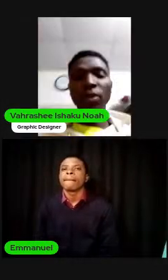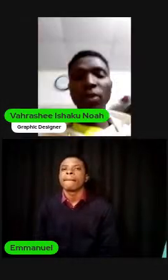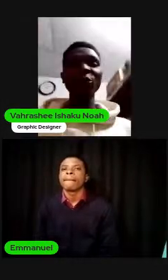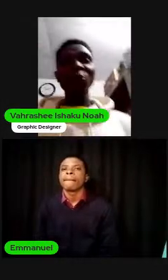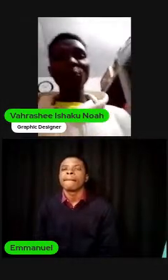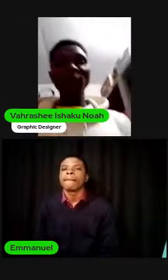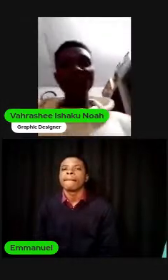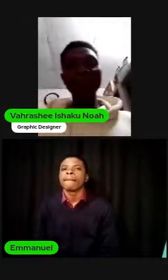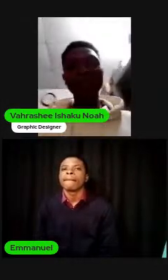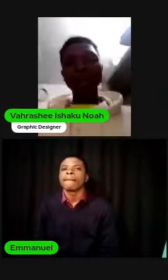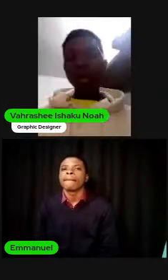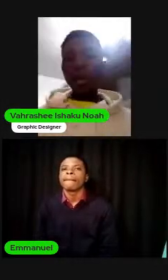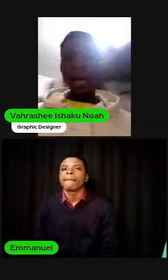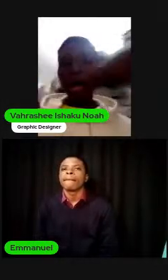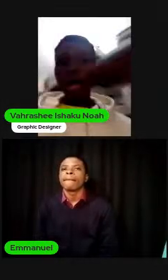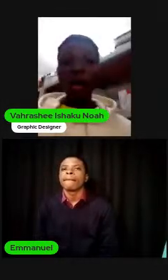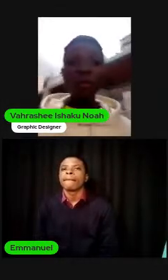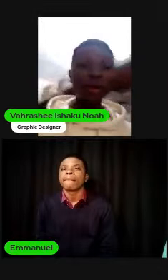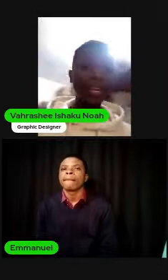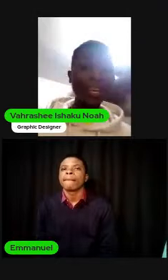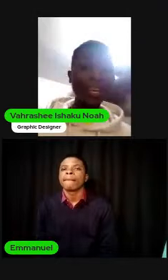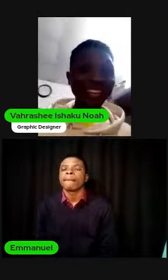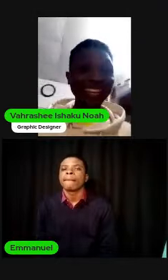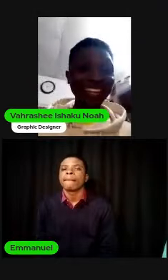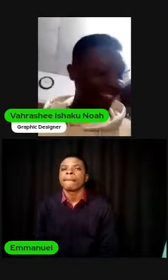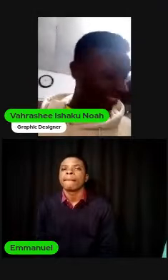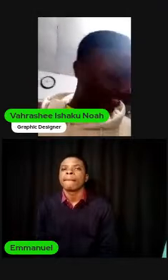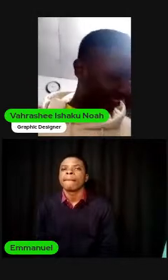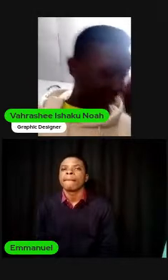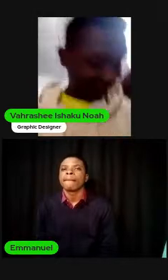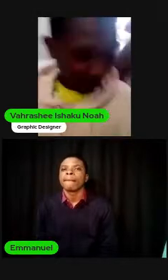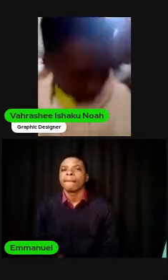Okay, so I hope you can hear me, sir.